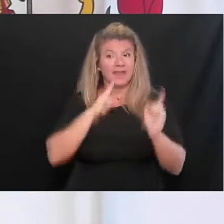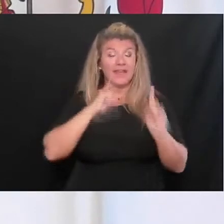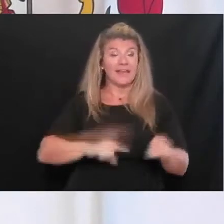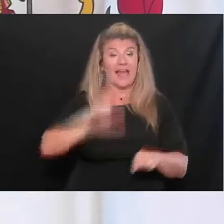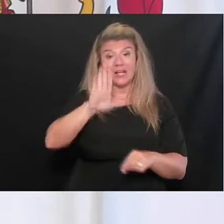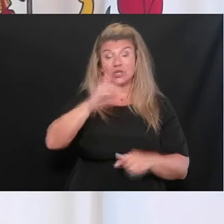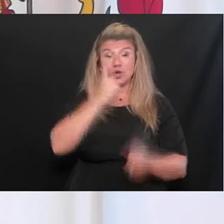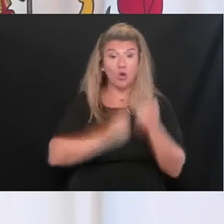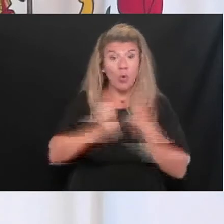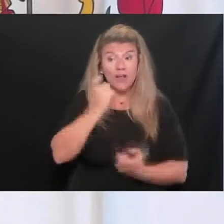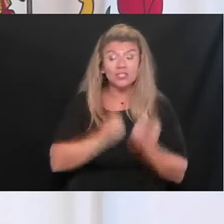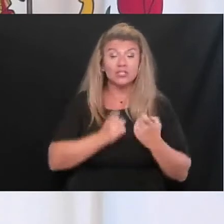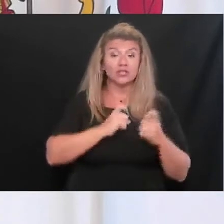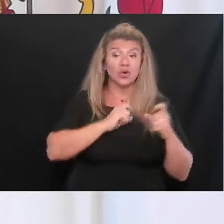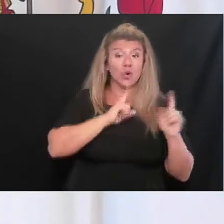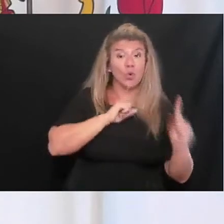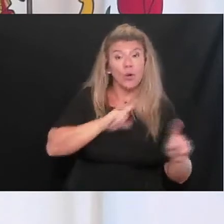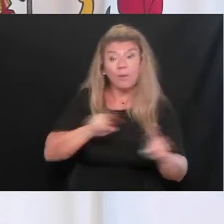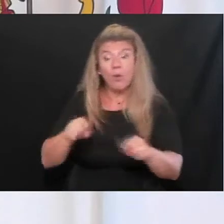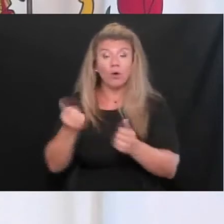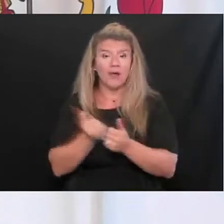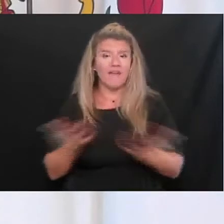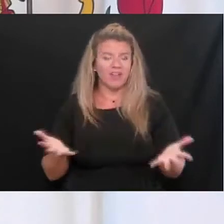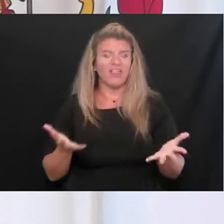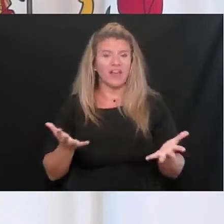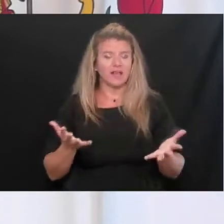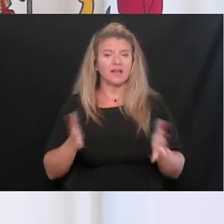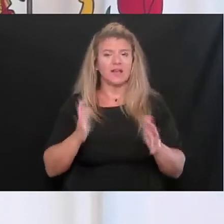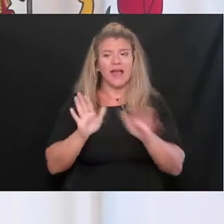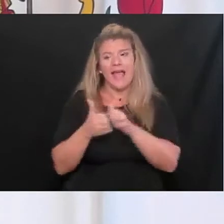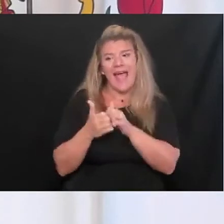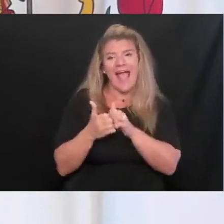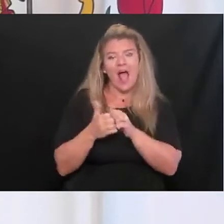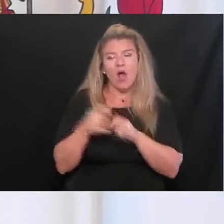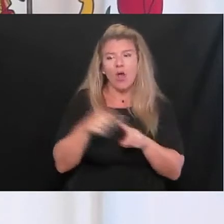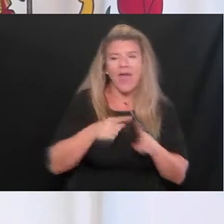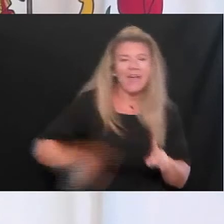and report to you on everything to where everybody can stay in the loop and stay together.